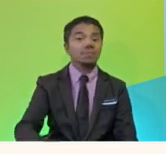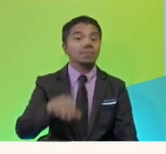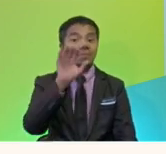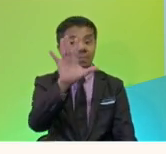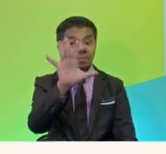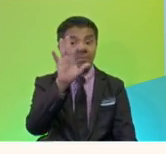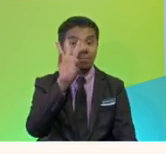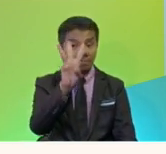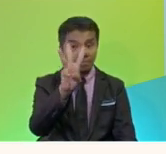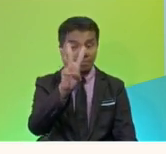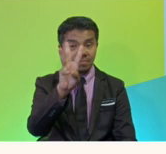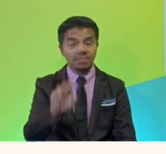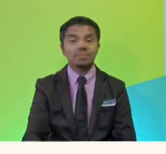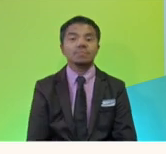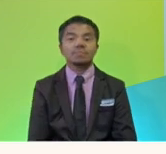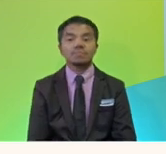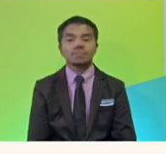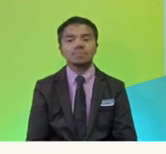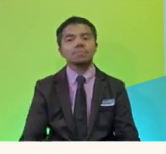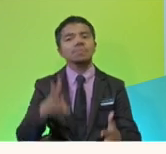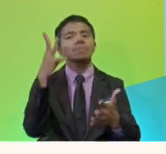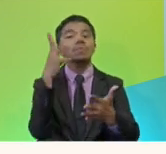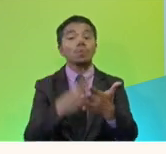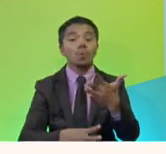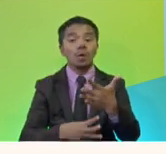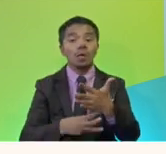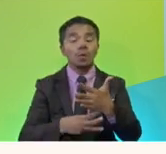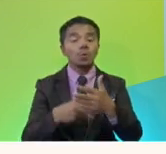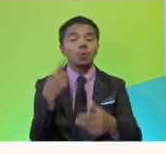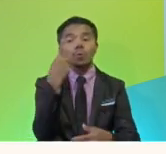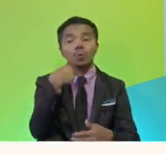how. For example, what can we see in the picture? Mm. Okay.